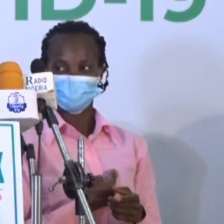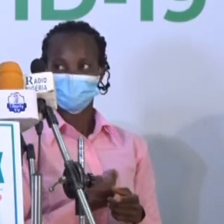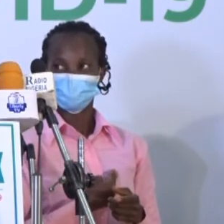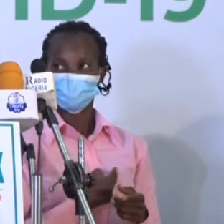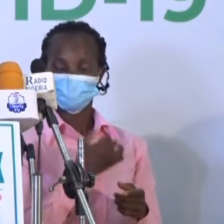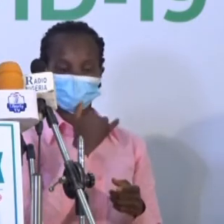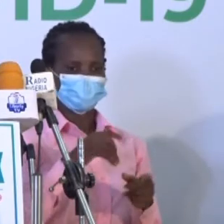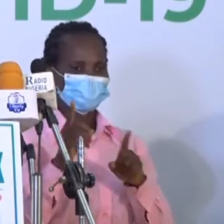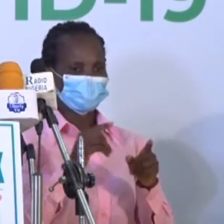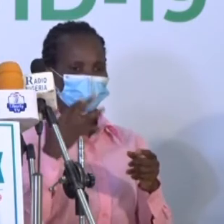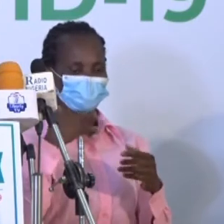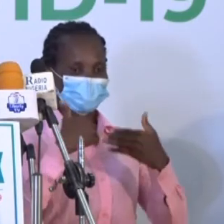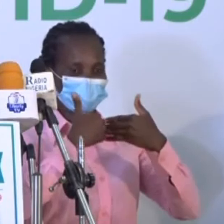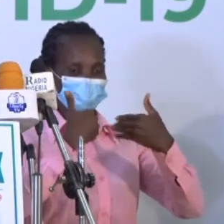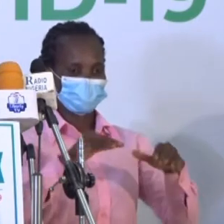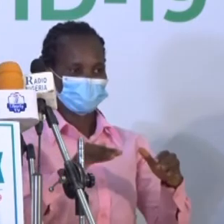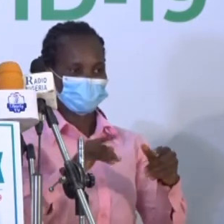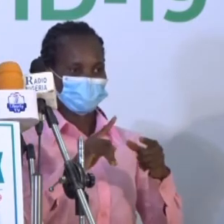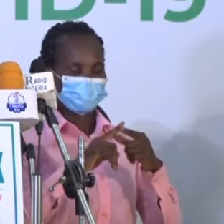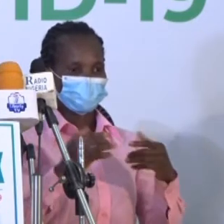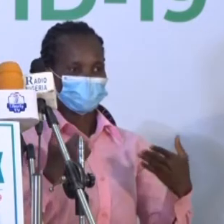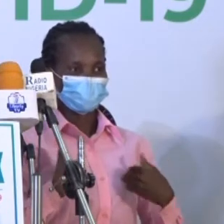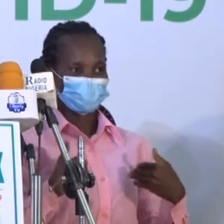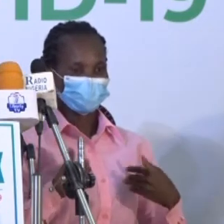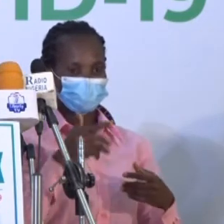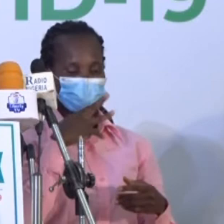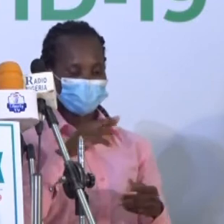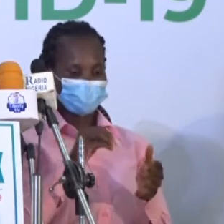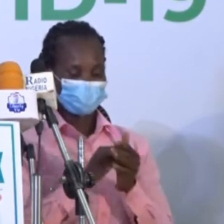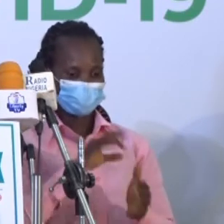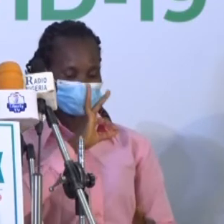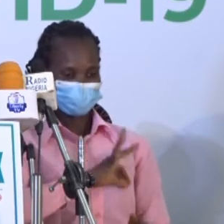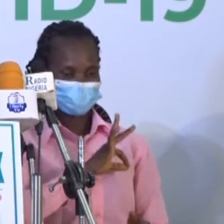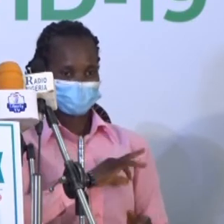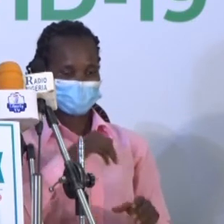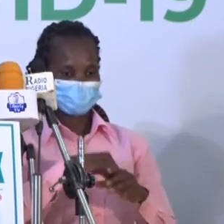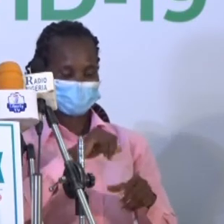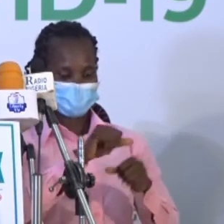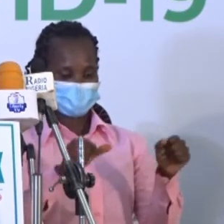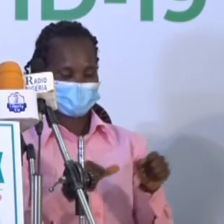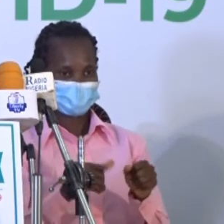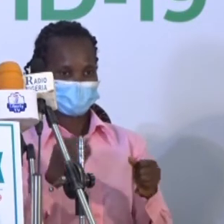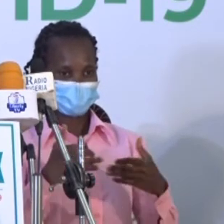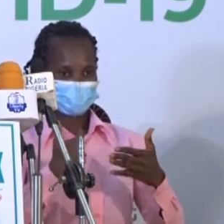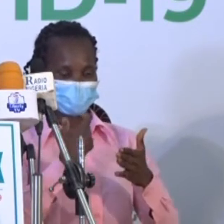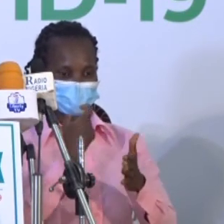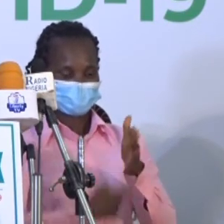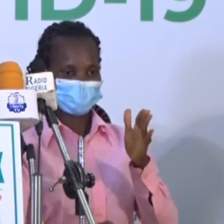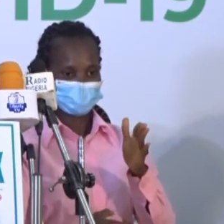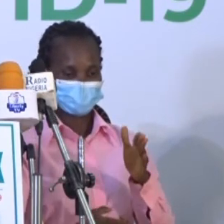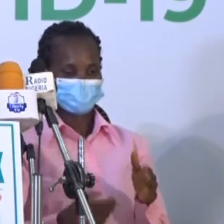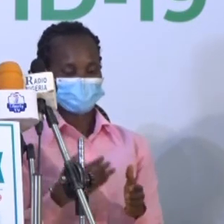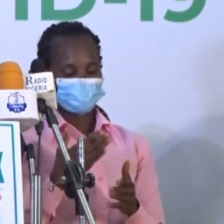They do have their limitations, but they also do have their benefits in terms of costs, a shorter turnaround